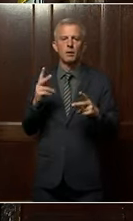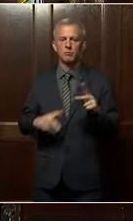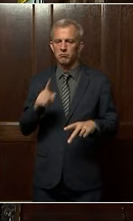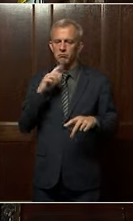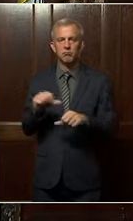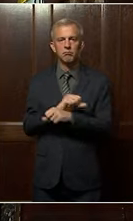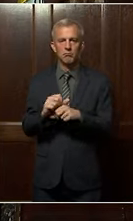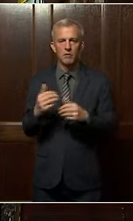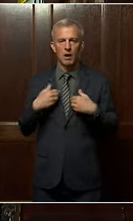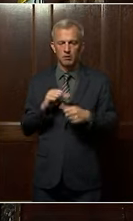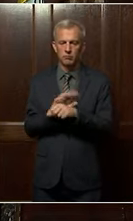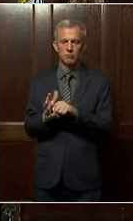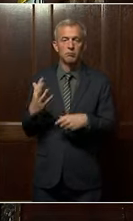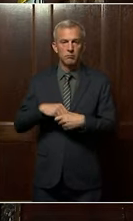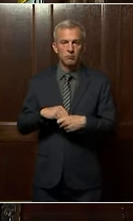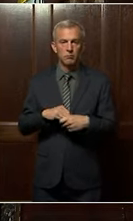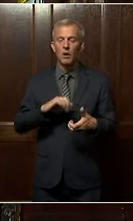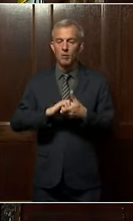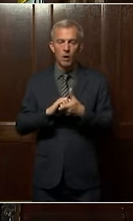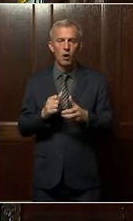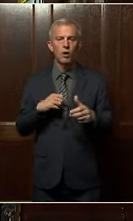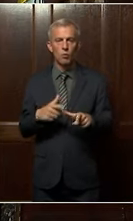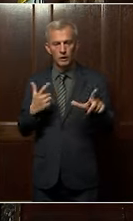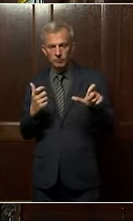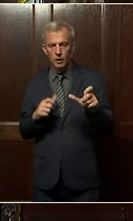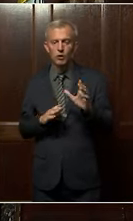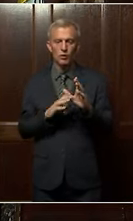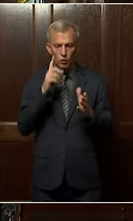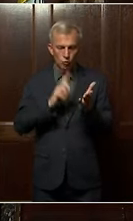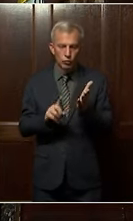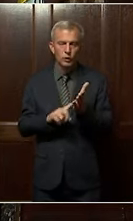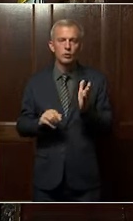coronavirus. This partnership will accelerate research and development and help us answer